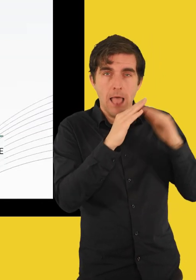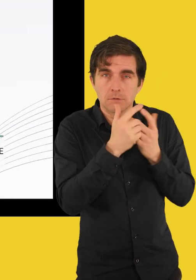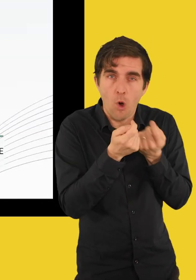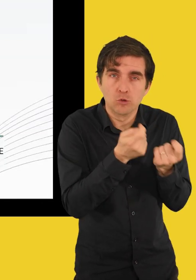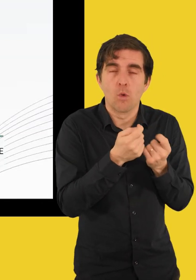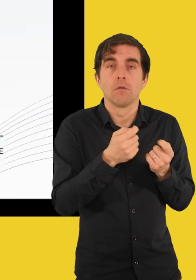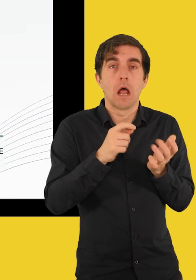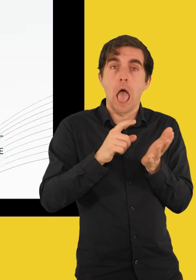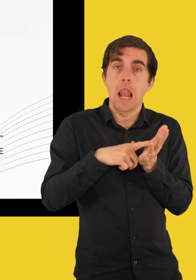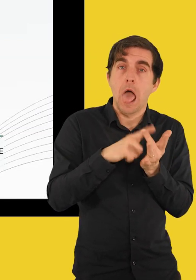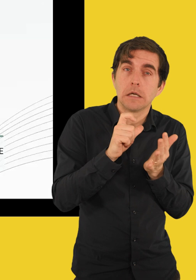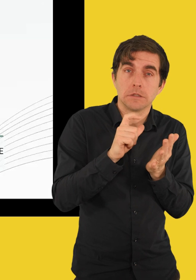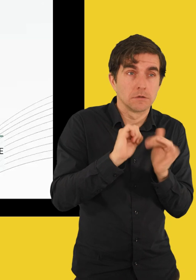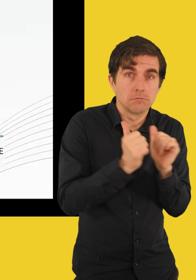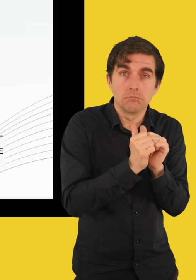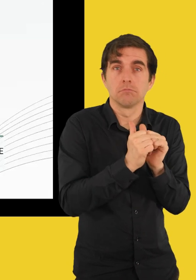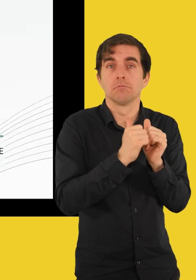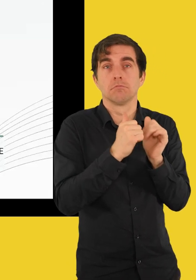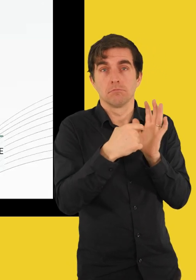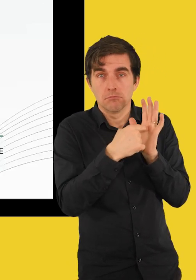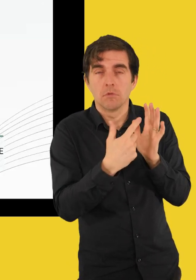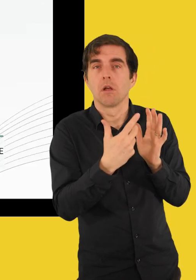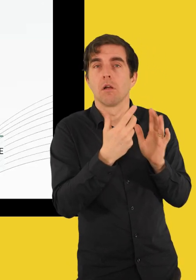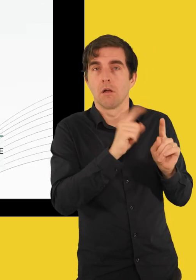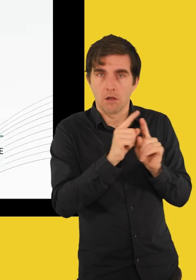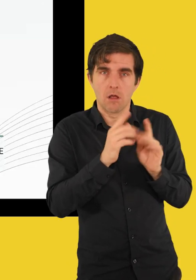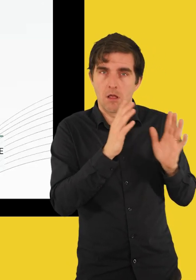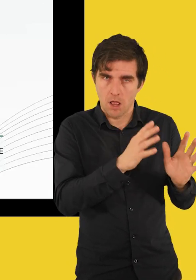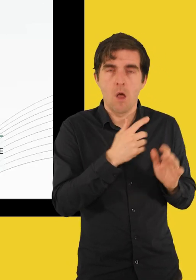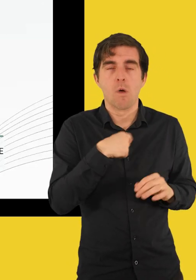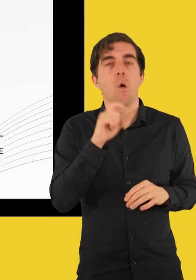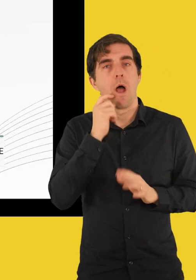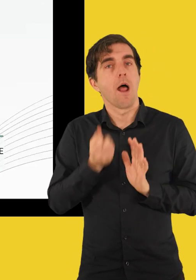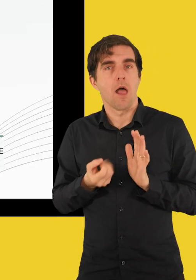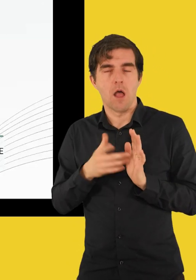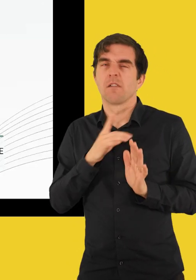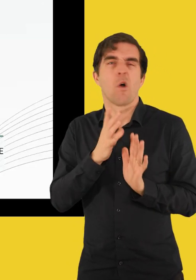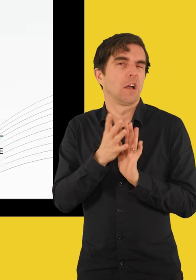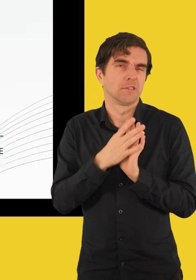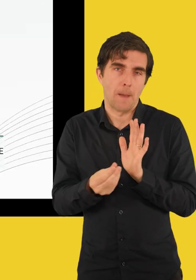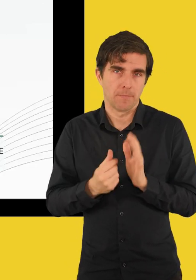control, licensing, approval, and all that. We will put, for example,